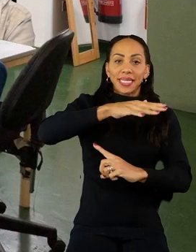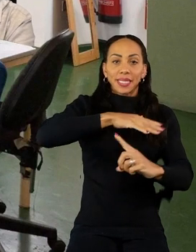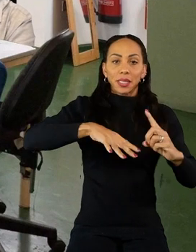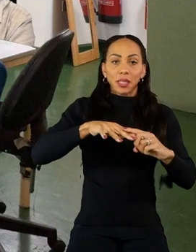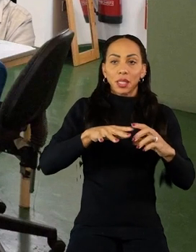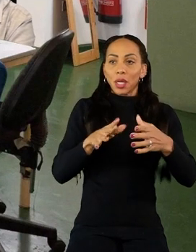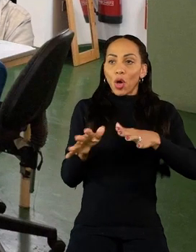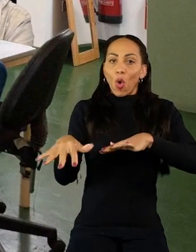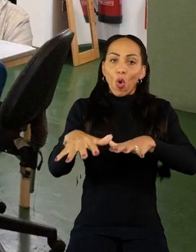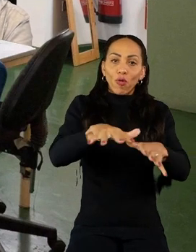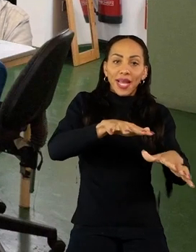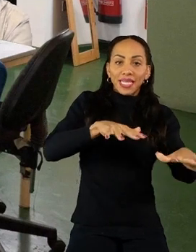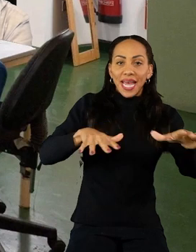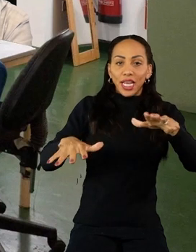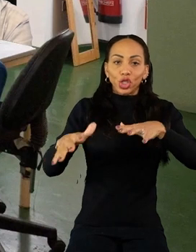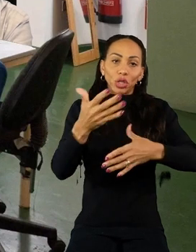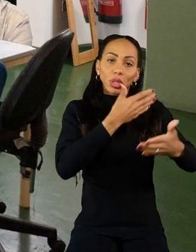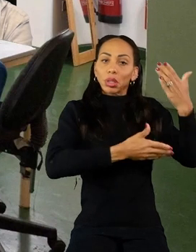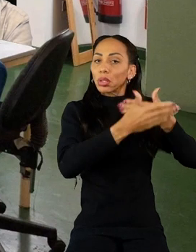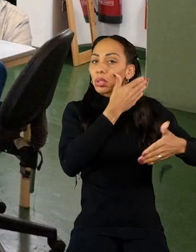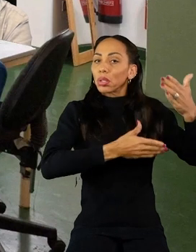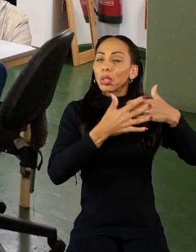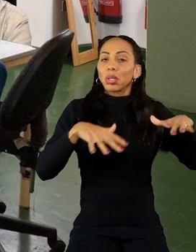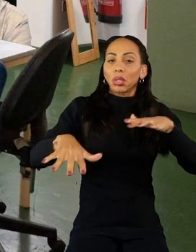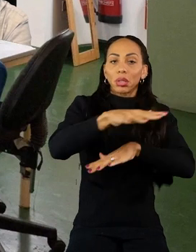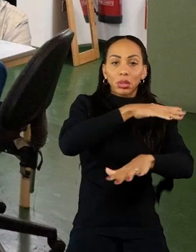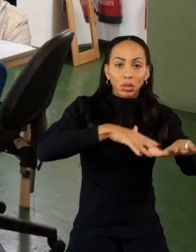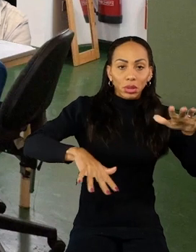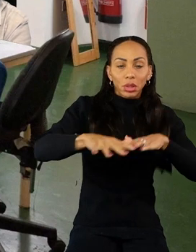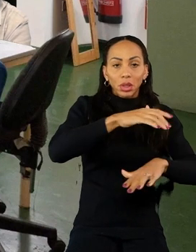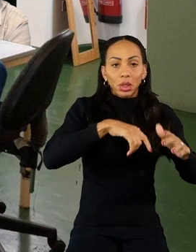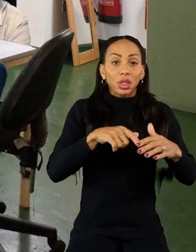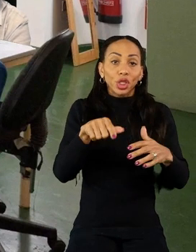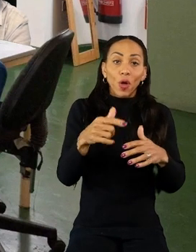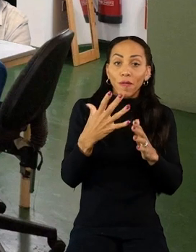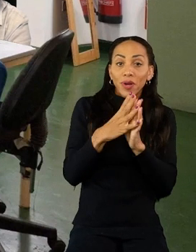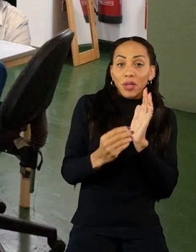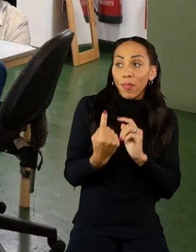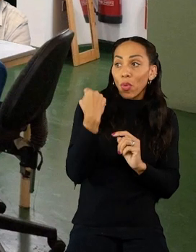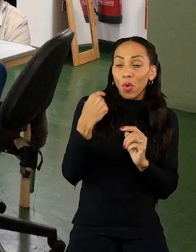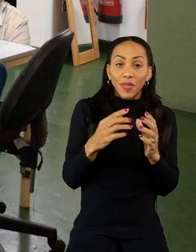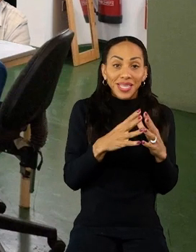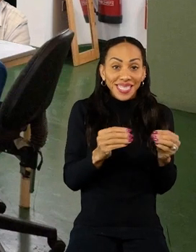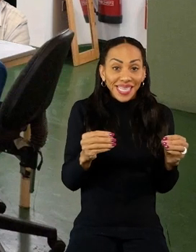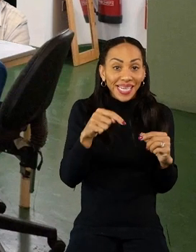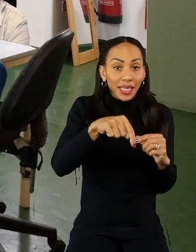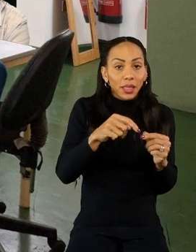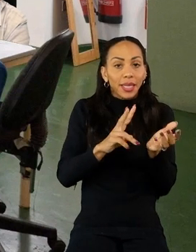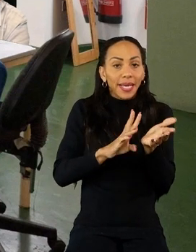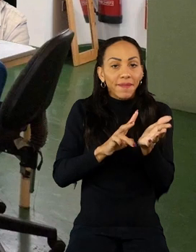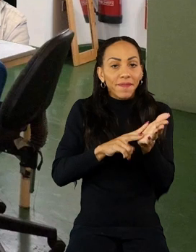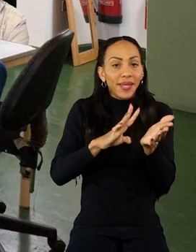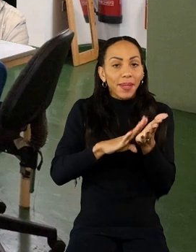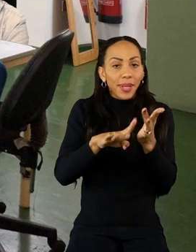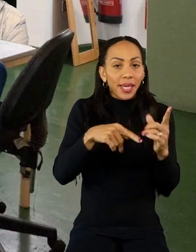space orientation. This thing is here, and then they would move around, feel the things, and then they would position in the scene, right? So